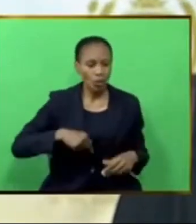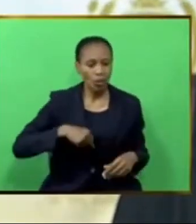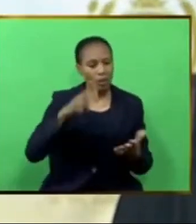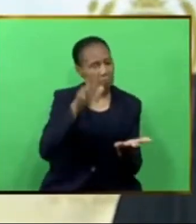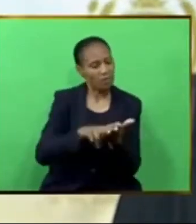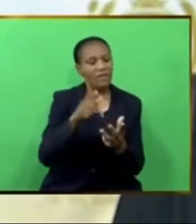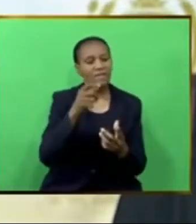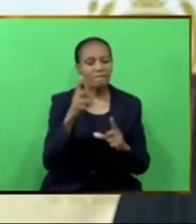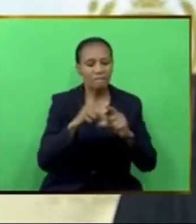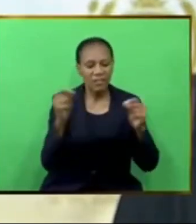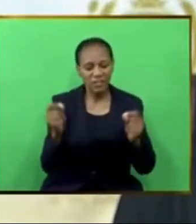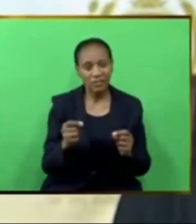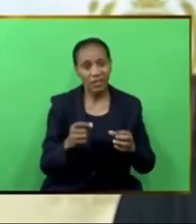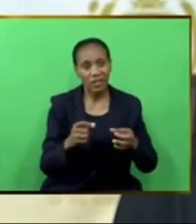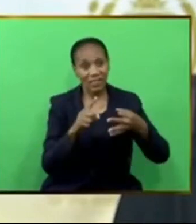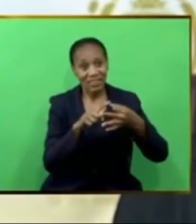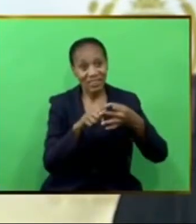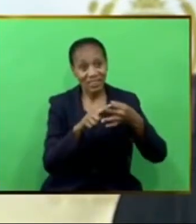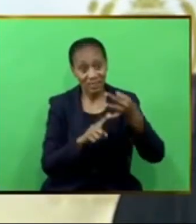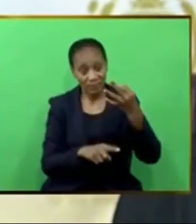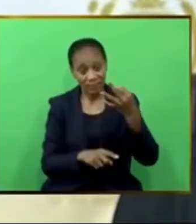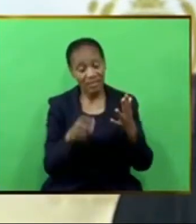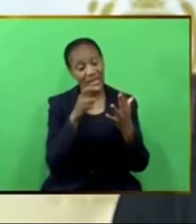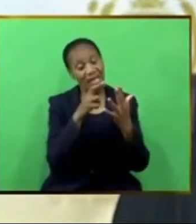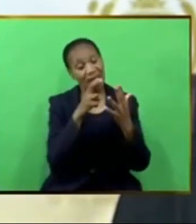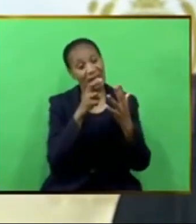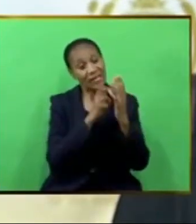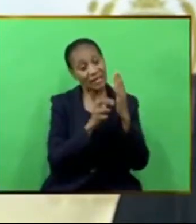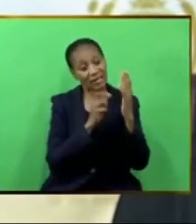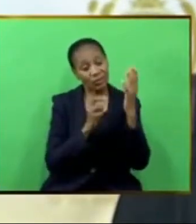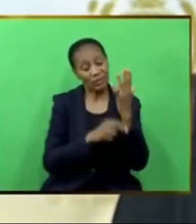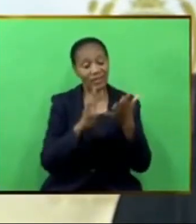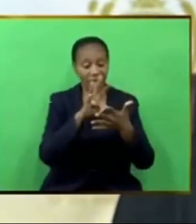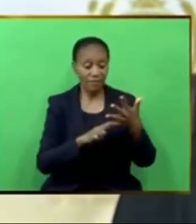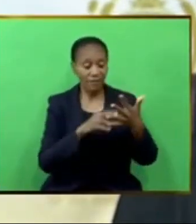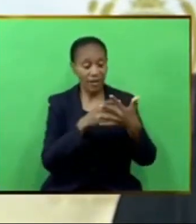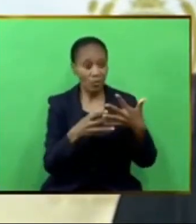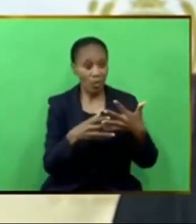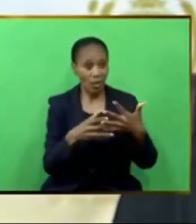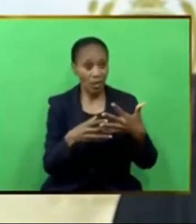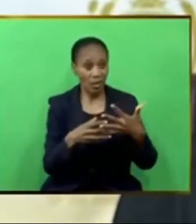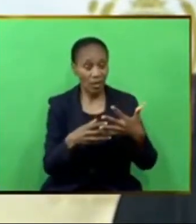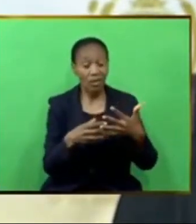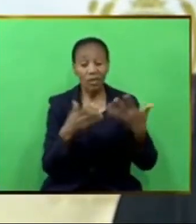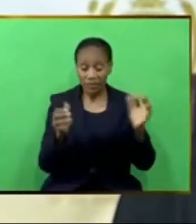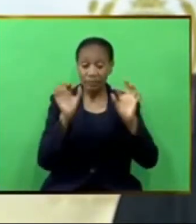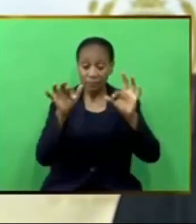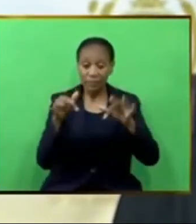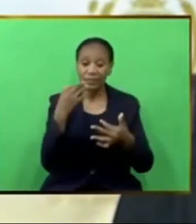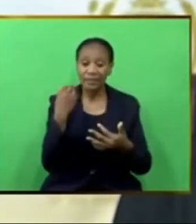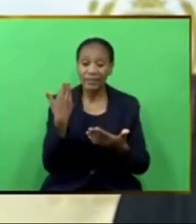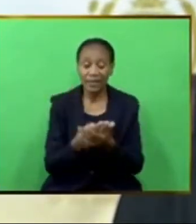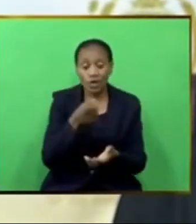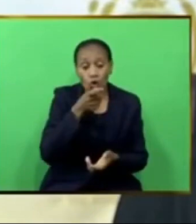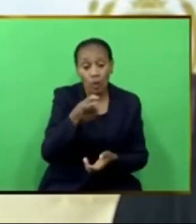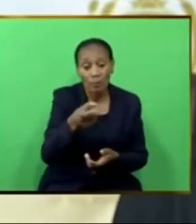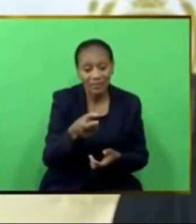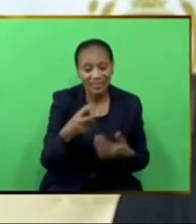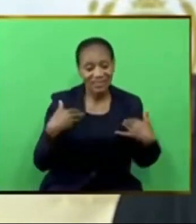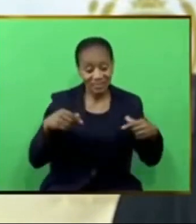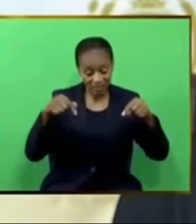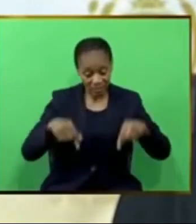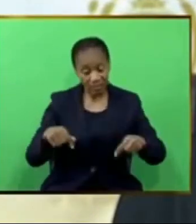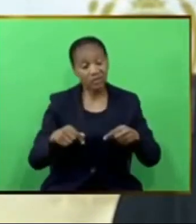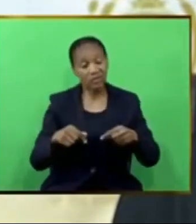gazetted amendments to the PPP regulatory framework on for public comments early this week,